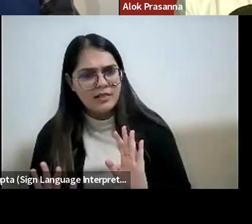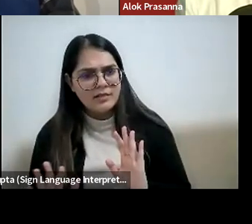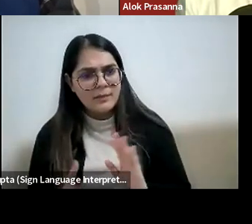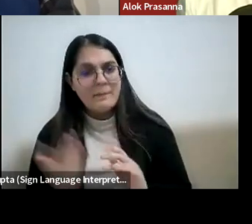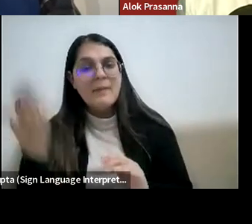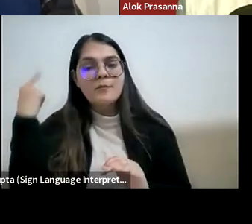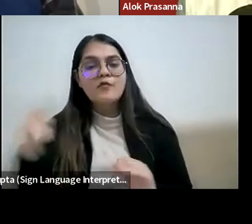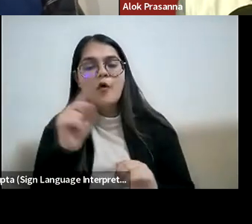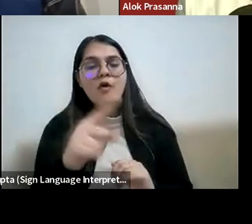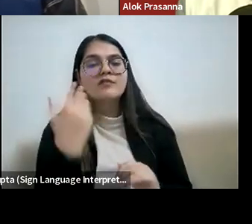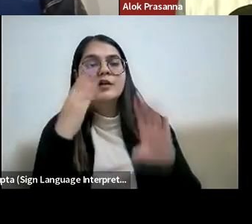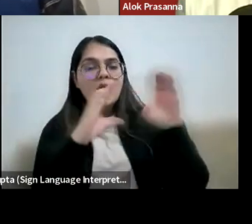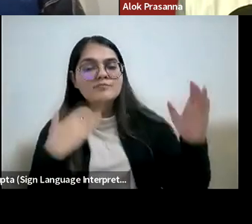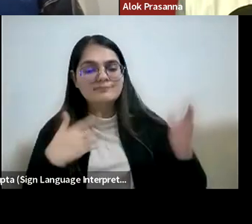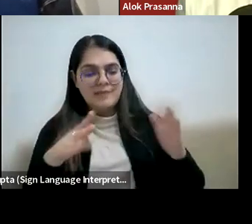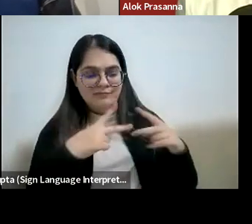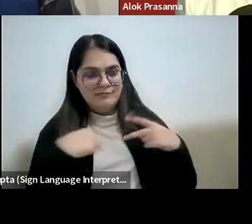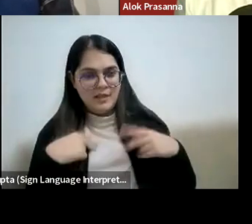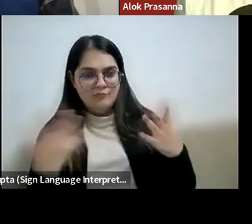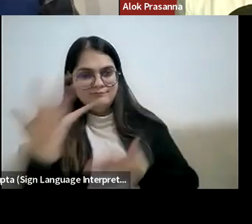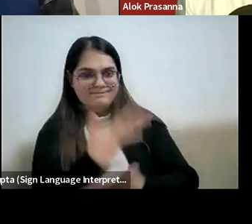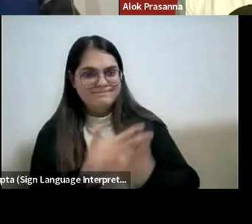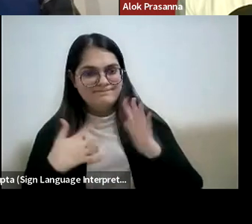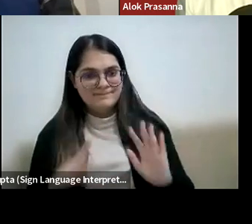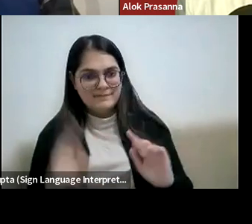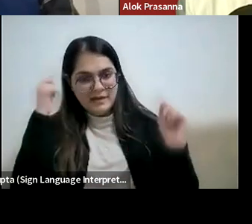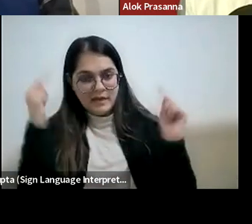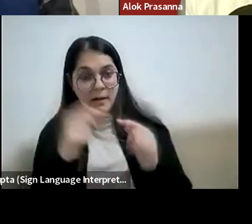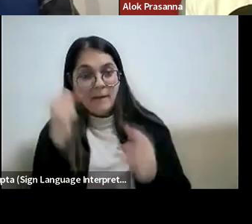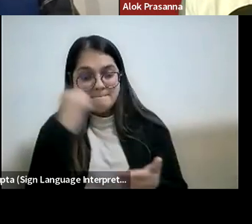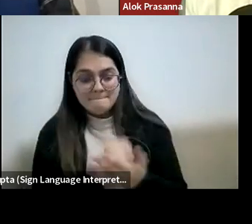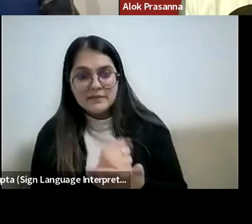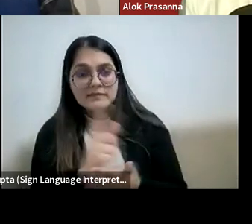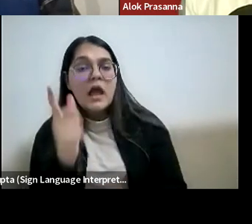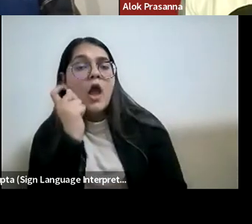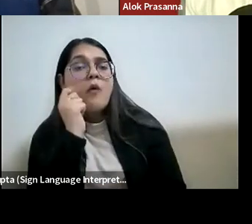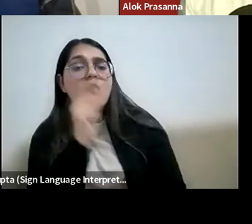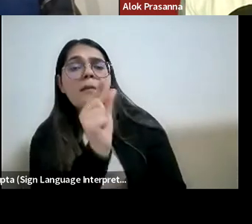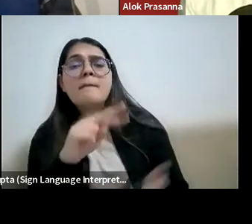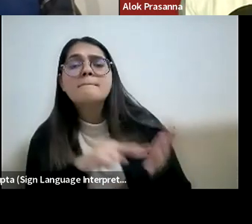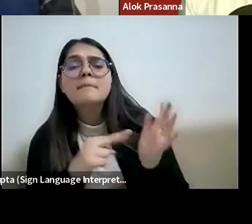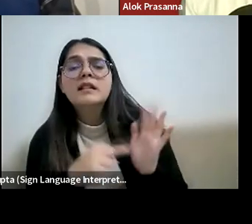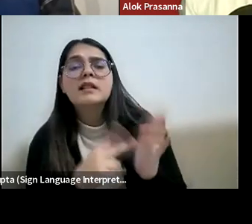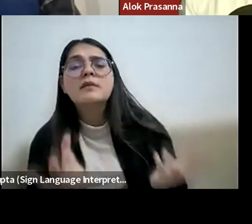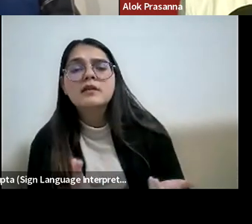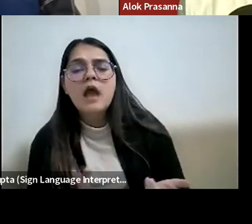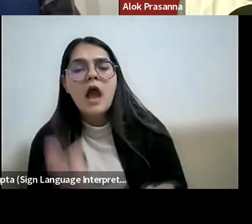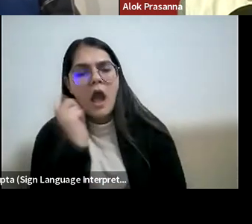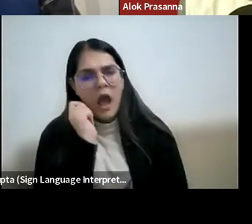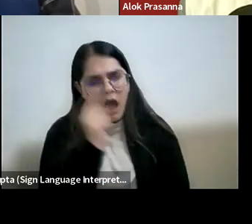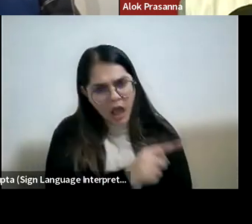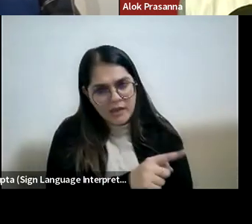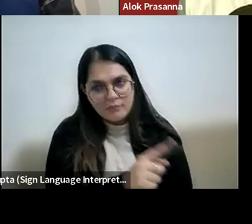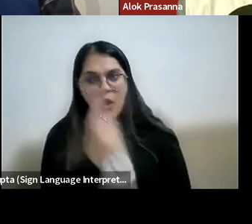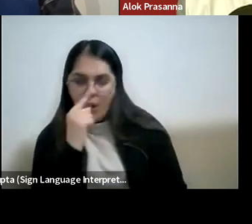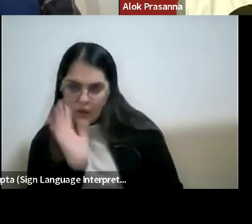in our legal worlds as to did they include women in the men, or if they did, then did it include black men